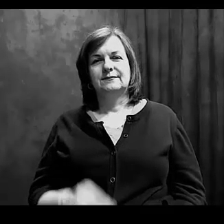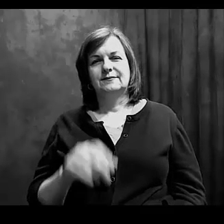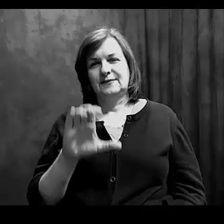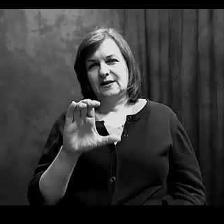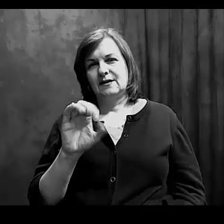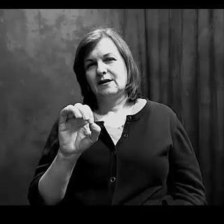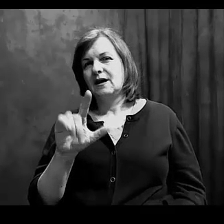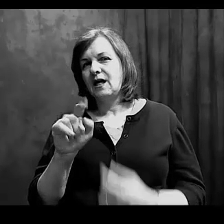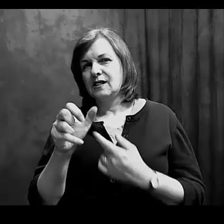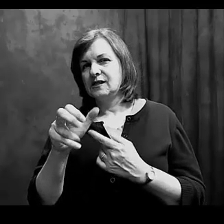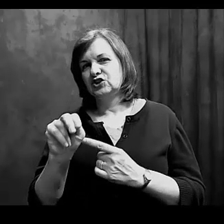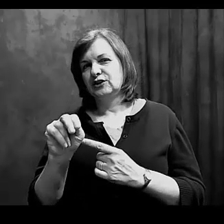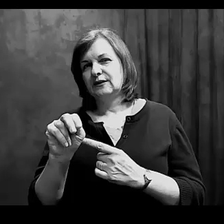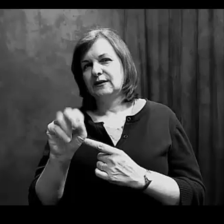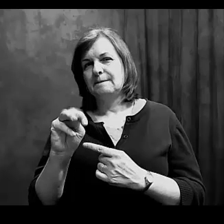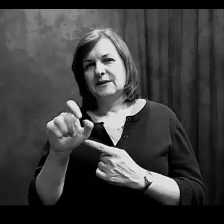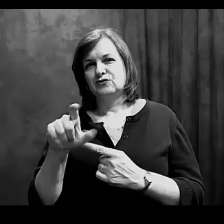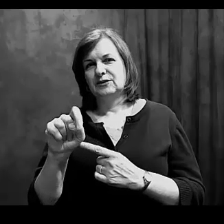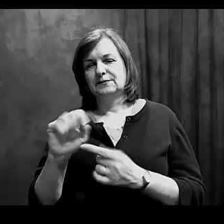of a collagen matrix.